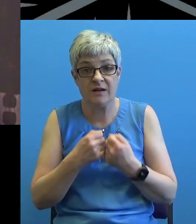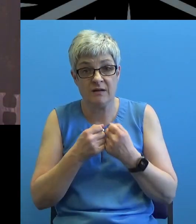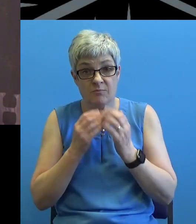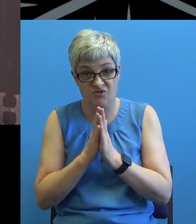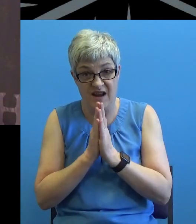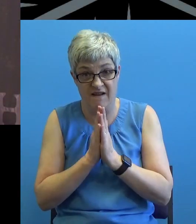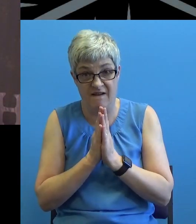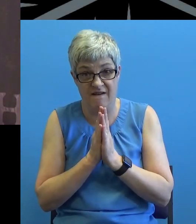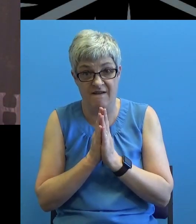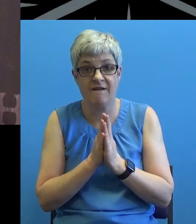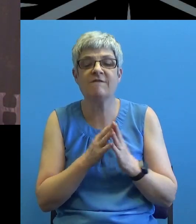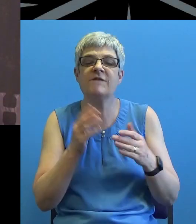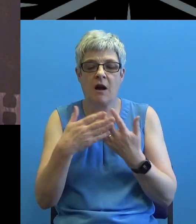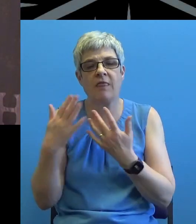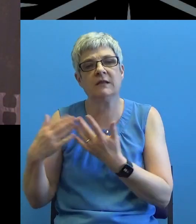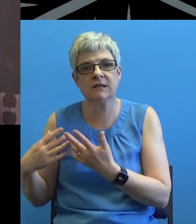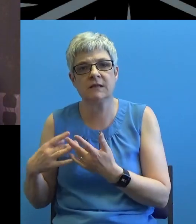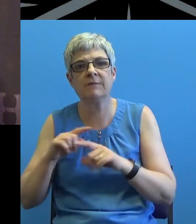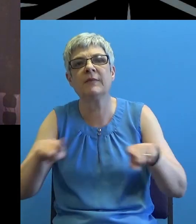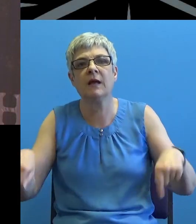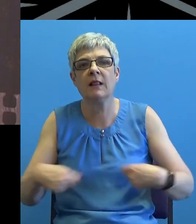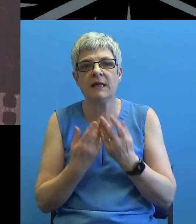Prayer for others. Let us pray.